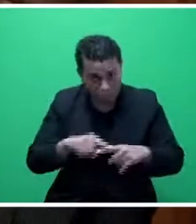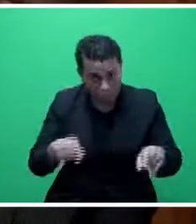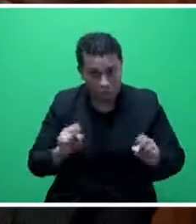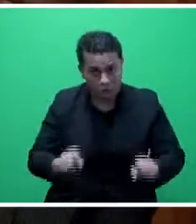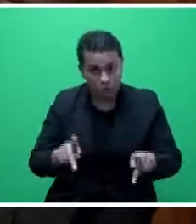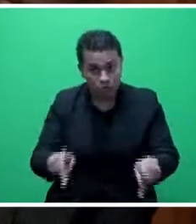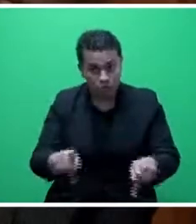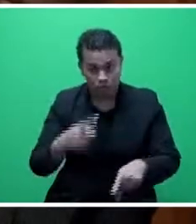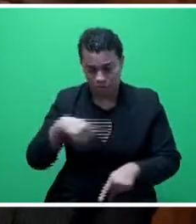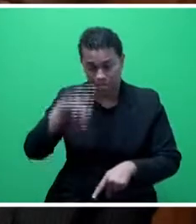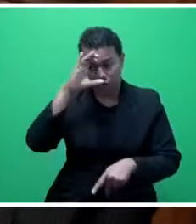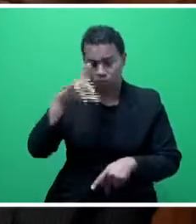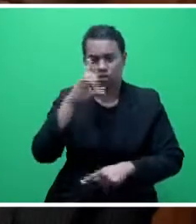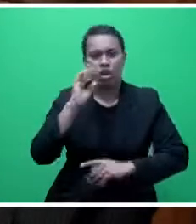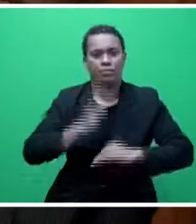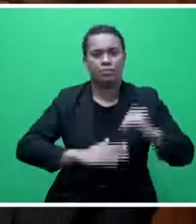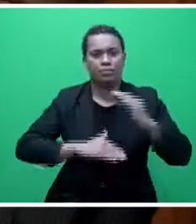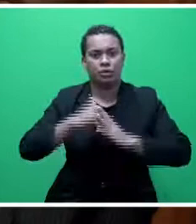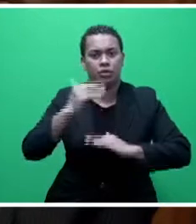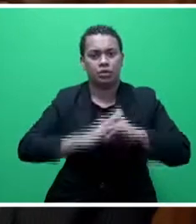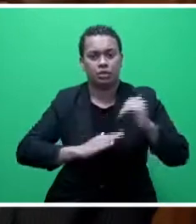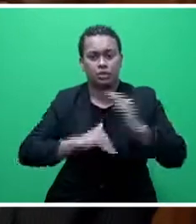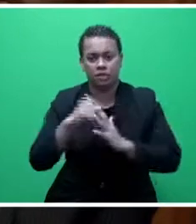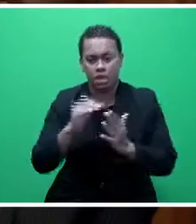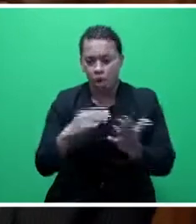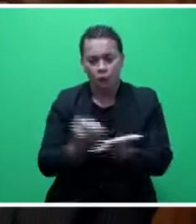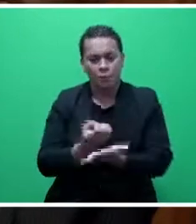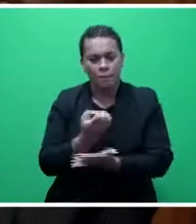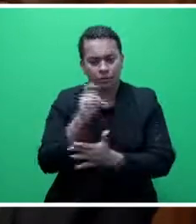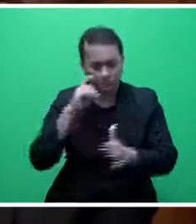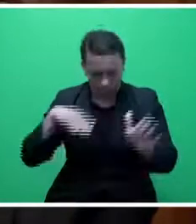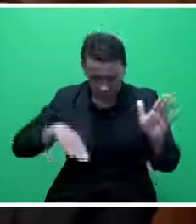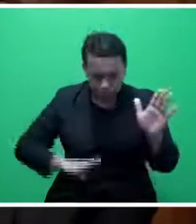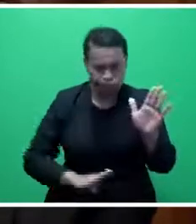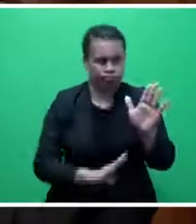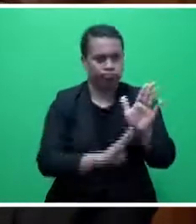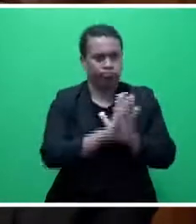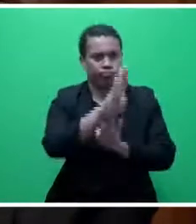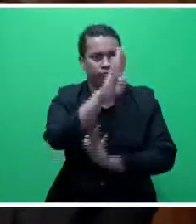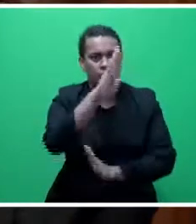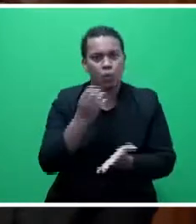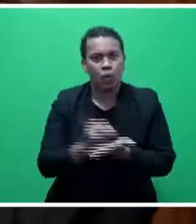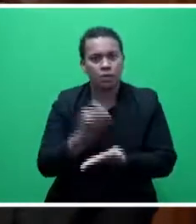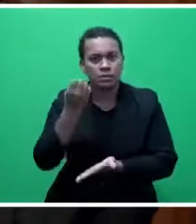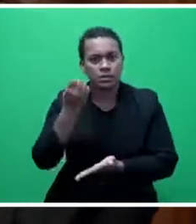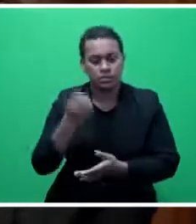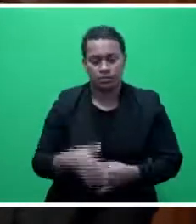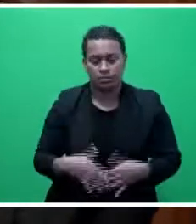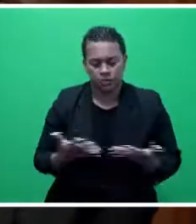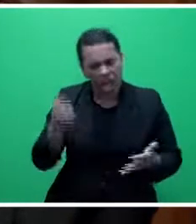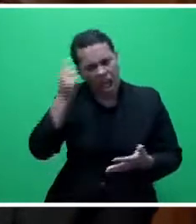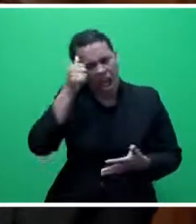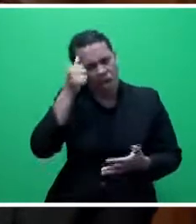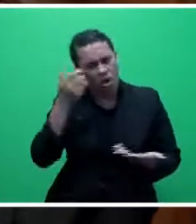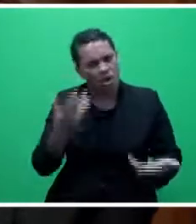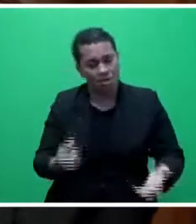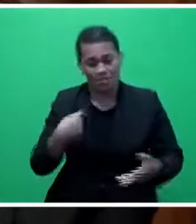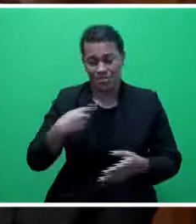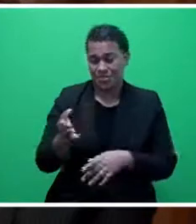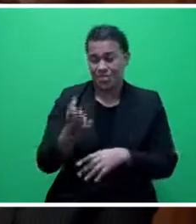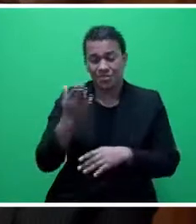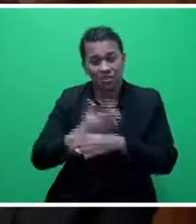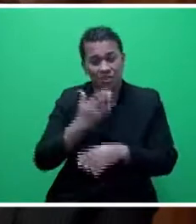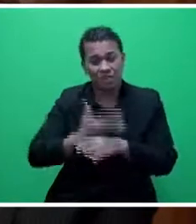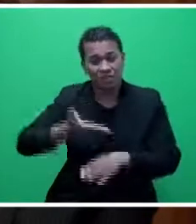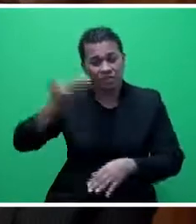can rebuild its economy. I know in my previous life, once you